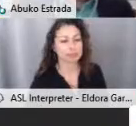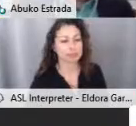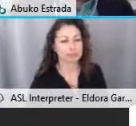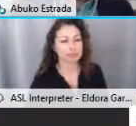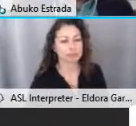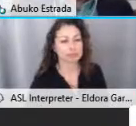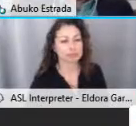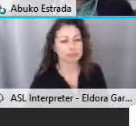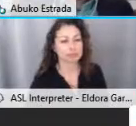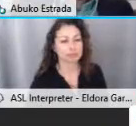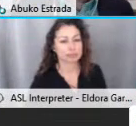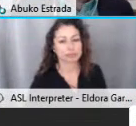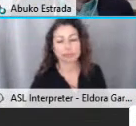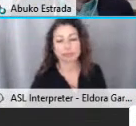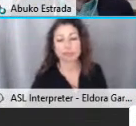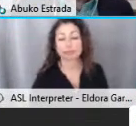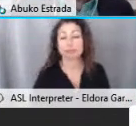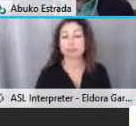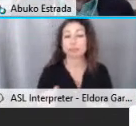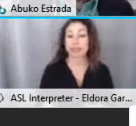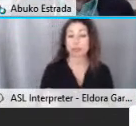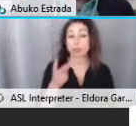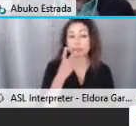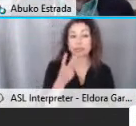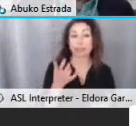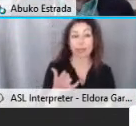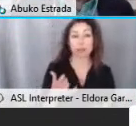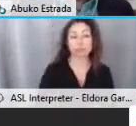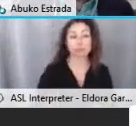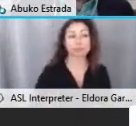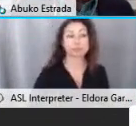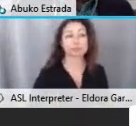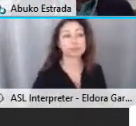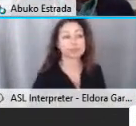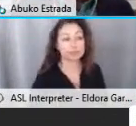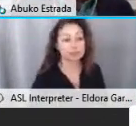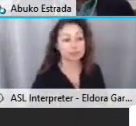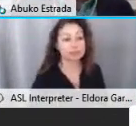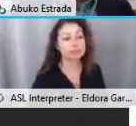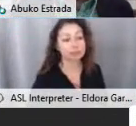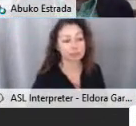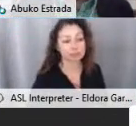Can you all see the slides now? Yes, I can. Yes.